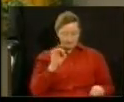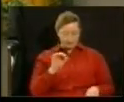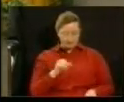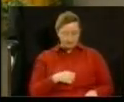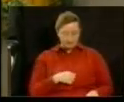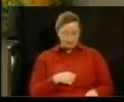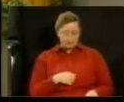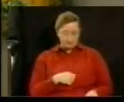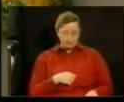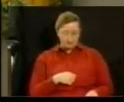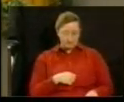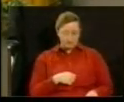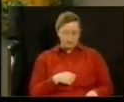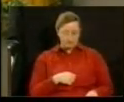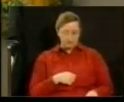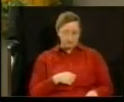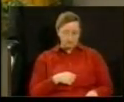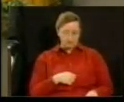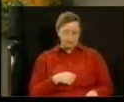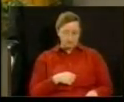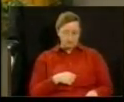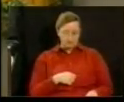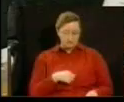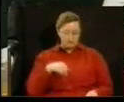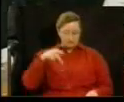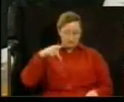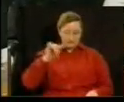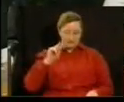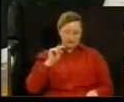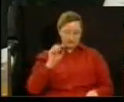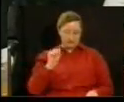9th district. 9th district. Commissioner Pinkston.